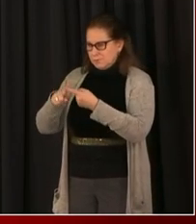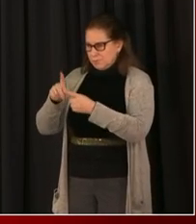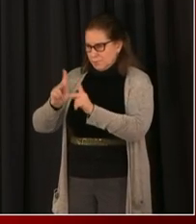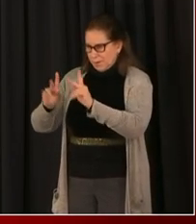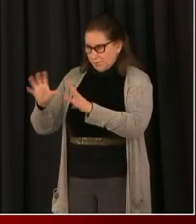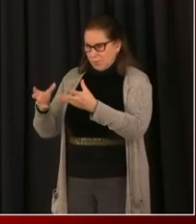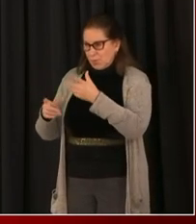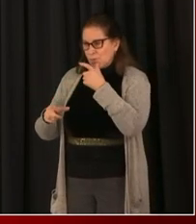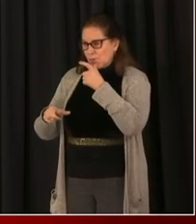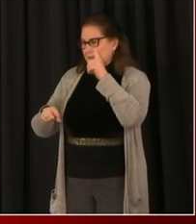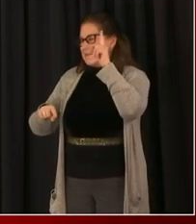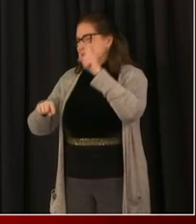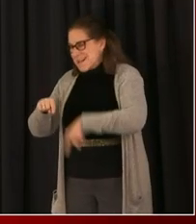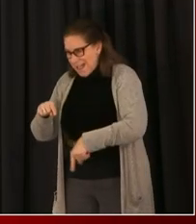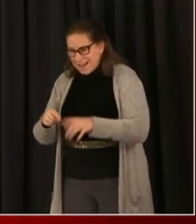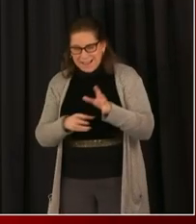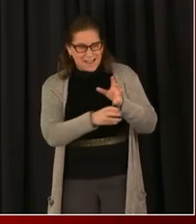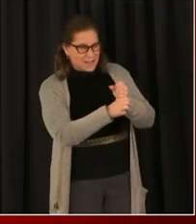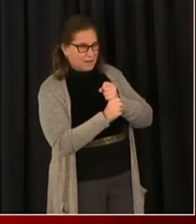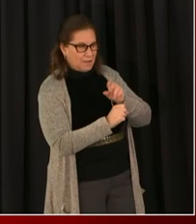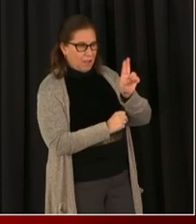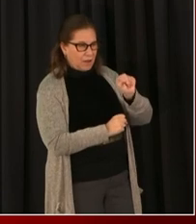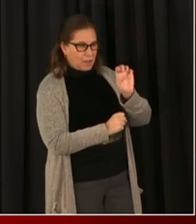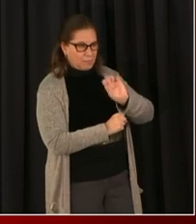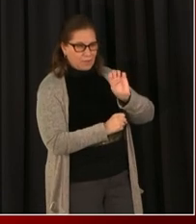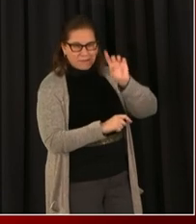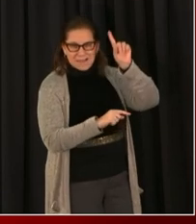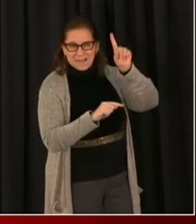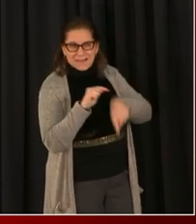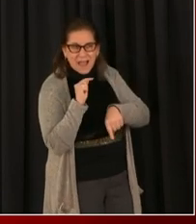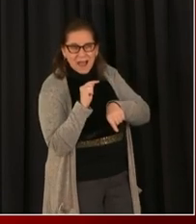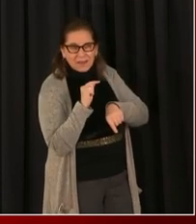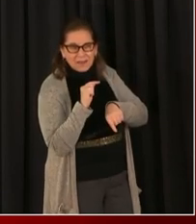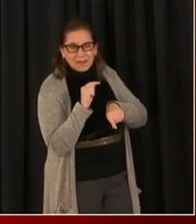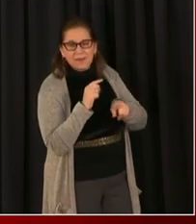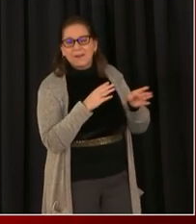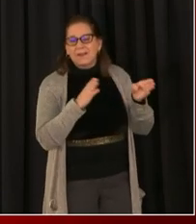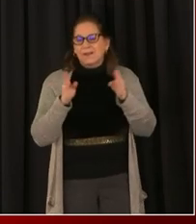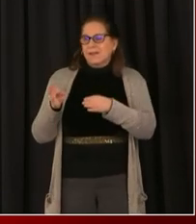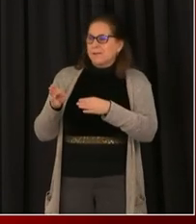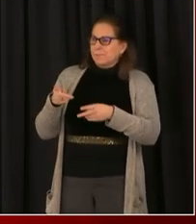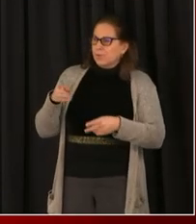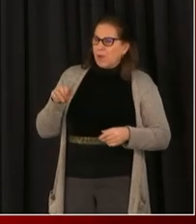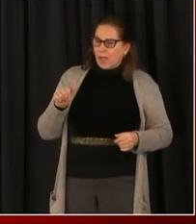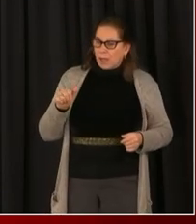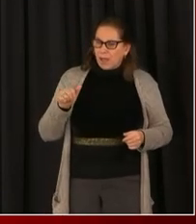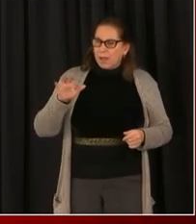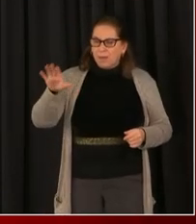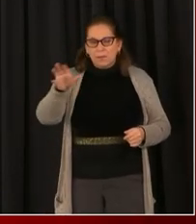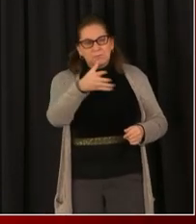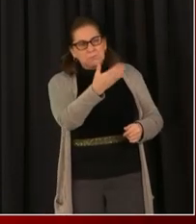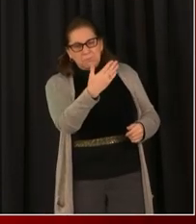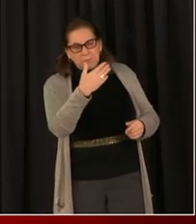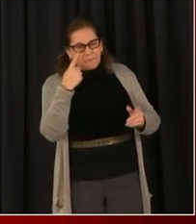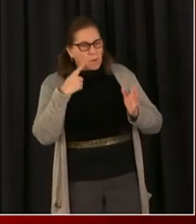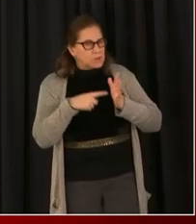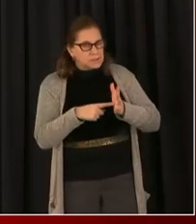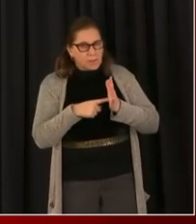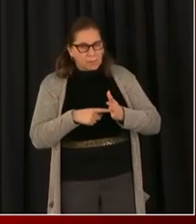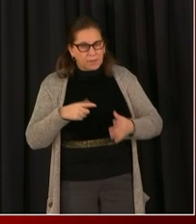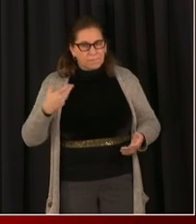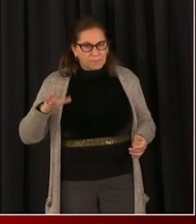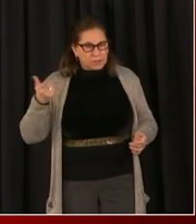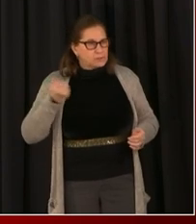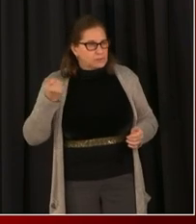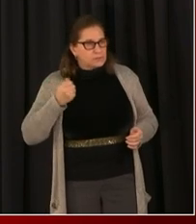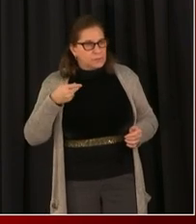and standard unemployment insurance program. And so, for example, if they got some money through this program before, do they automatically